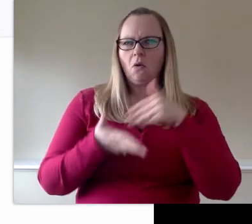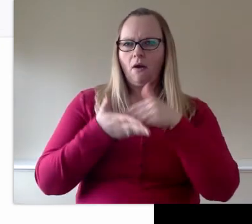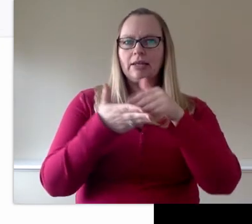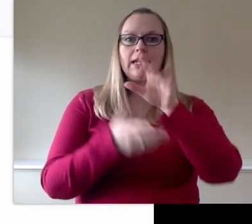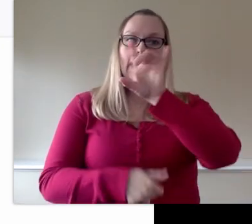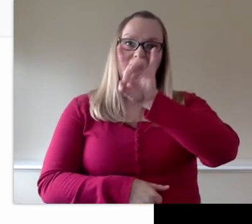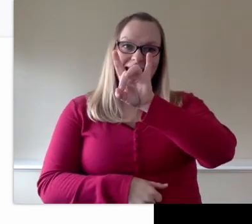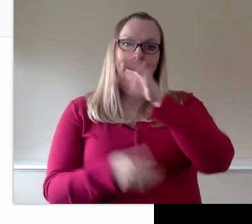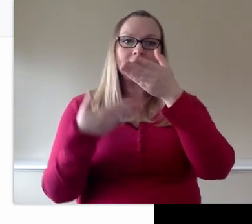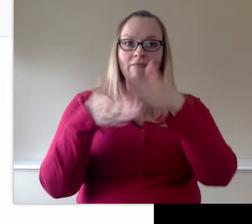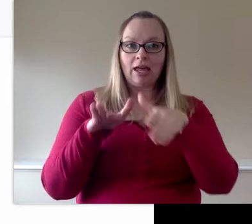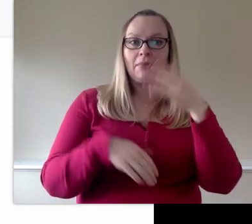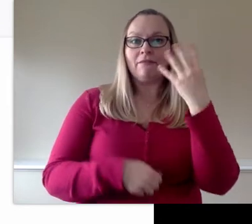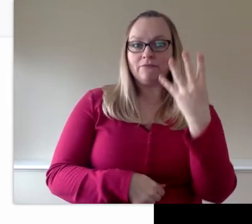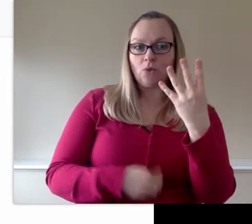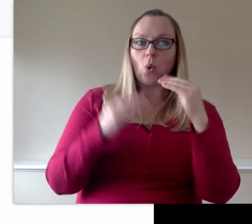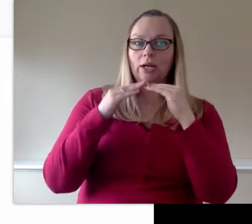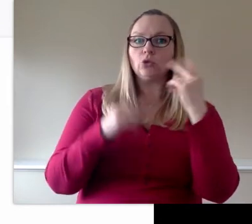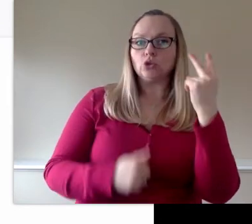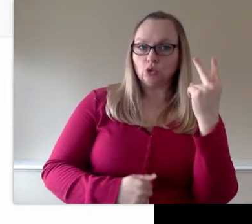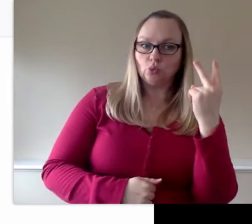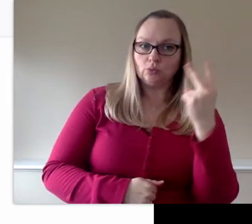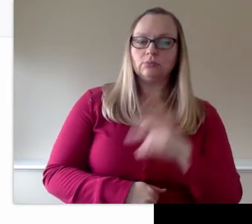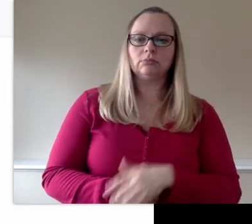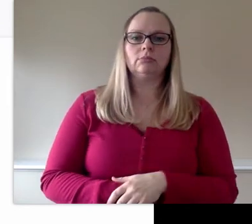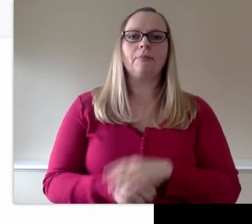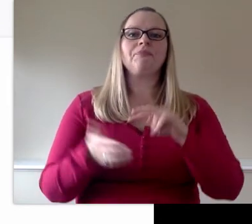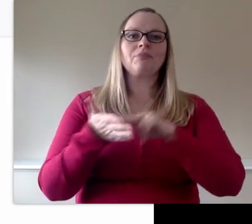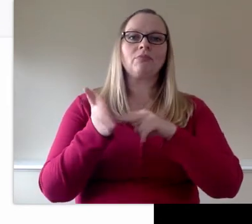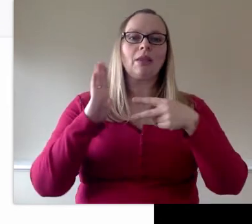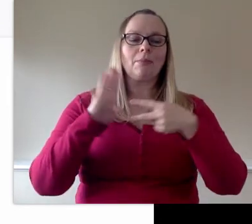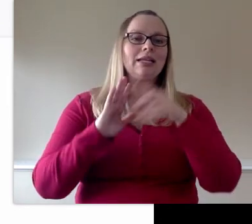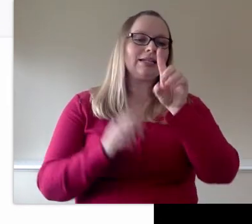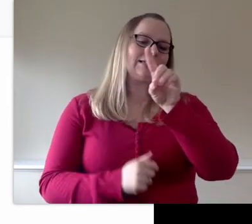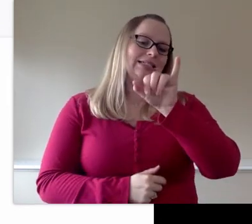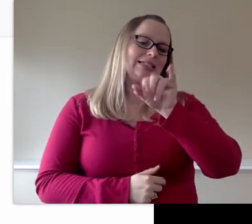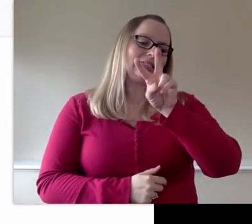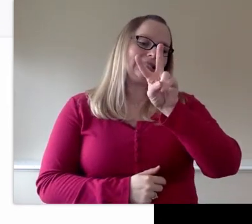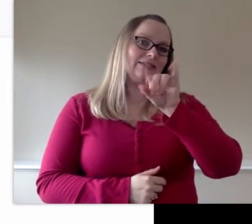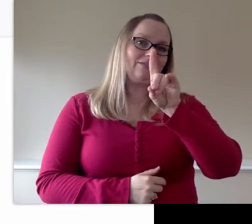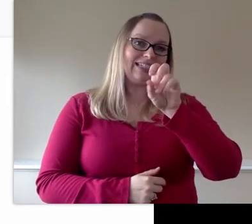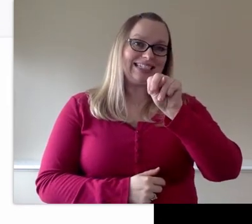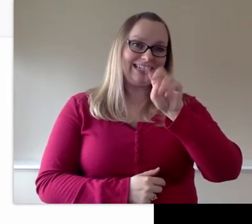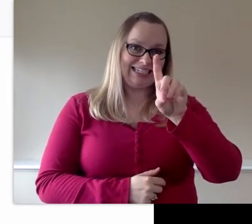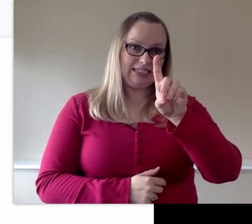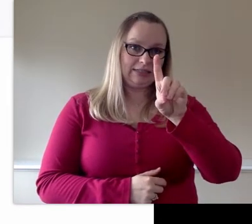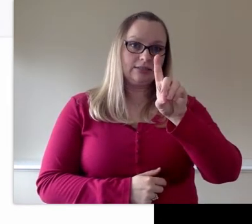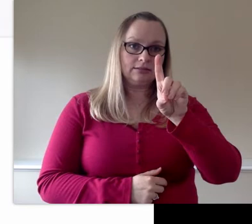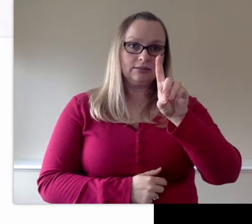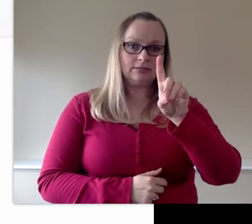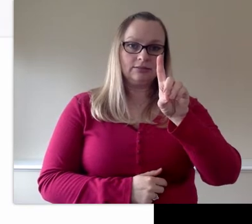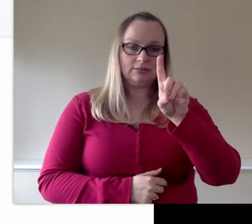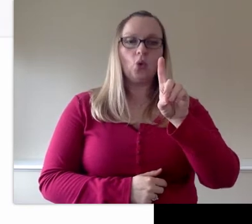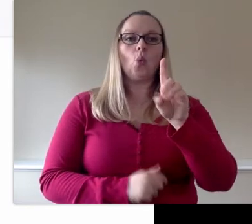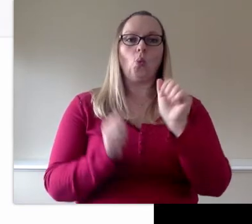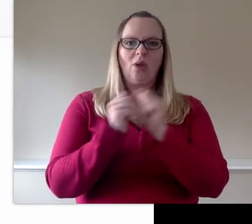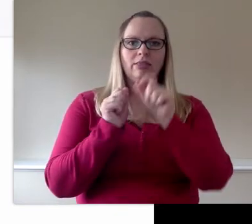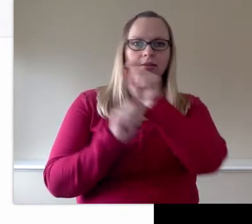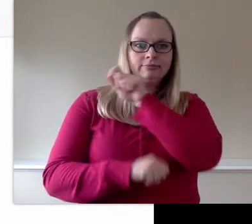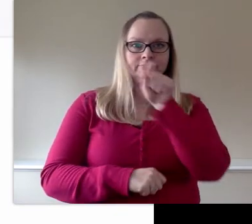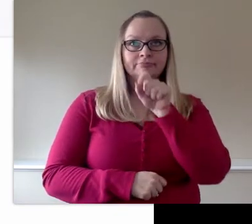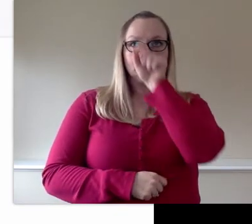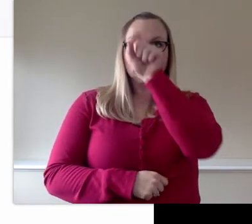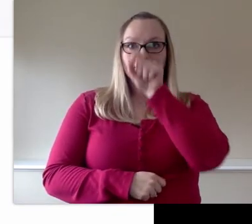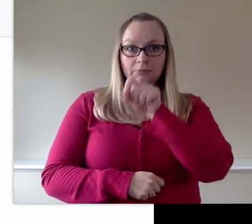8 divided by 4 equals 2, where we have the dividend, the division symbol, the divisor, the